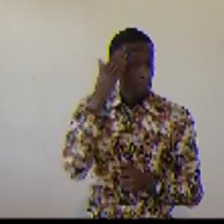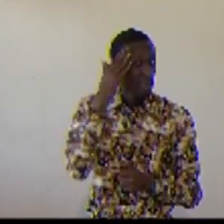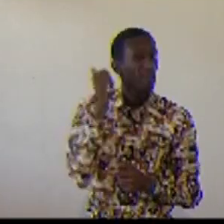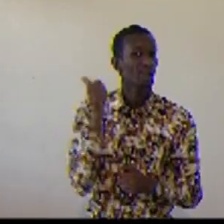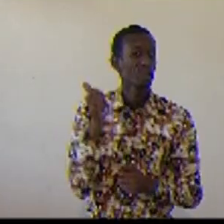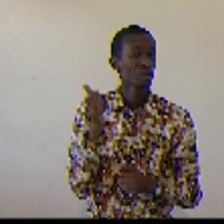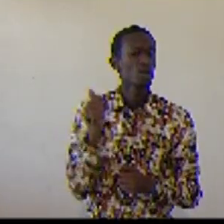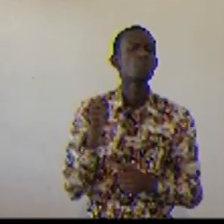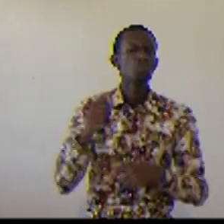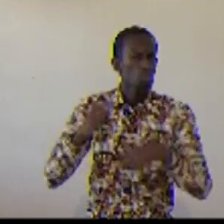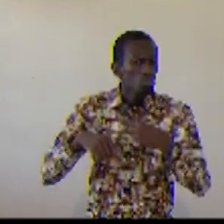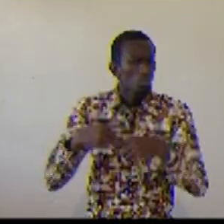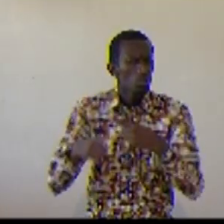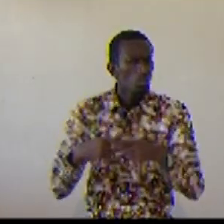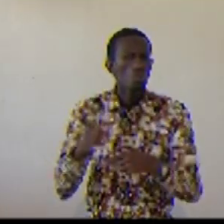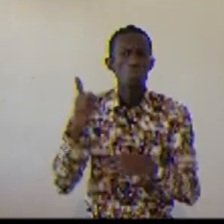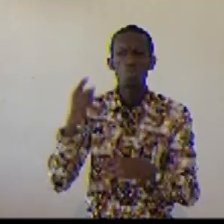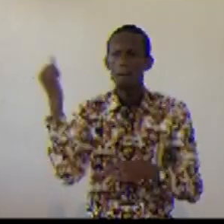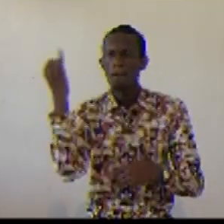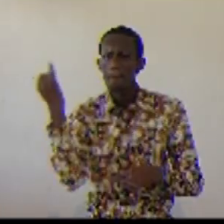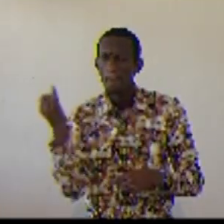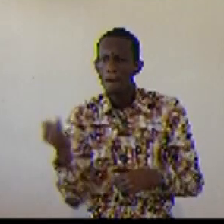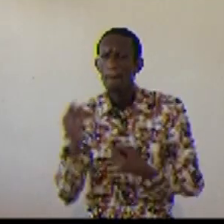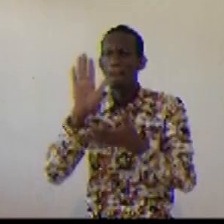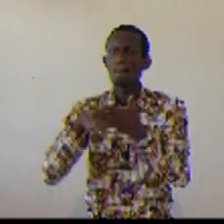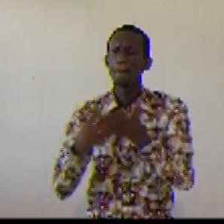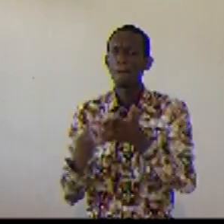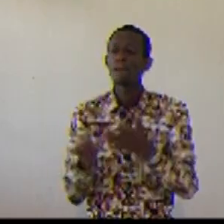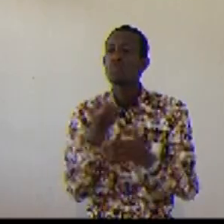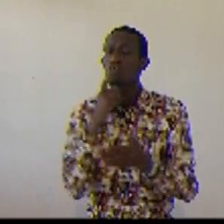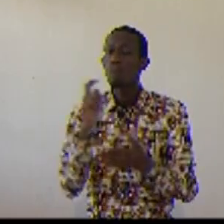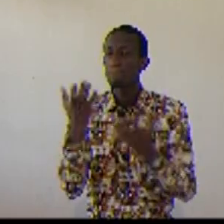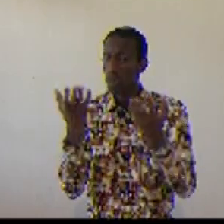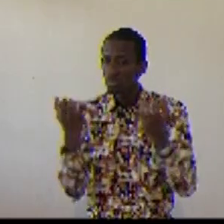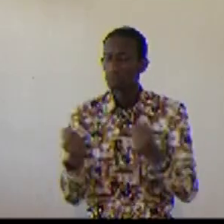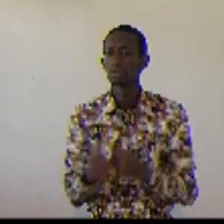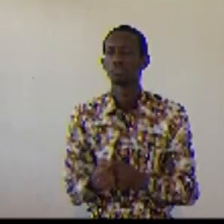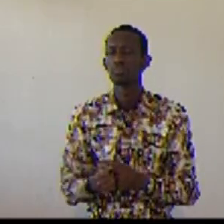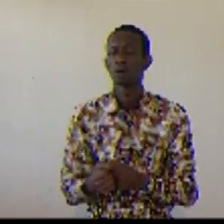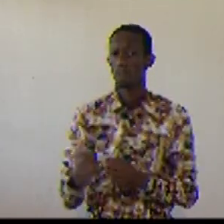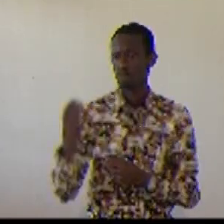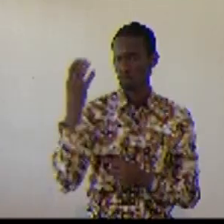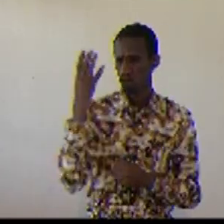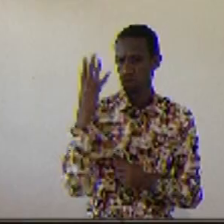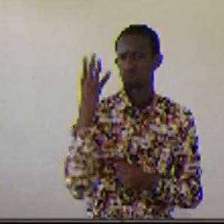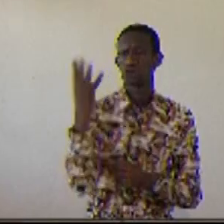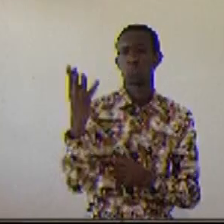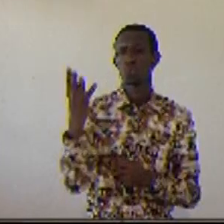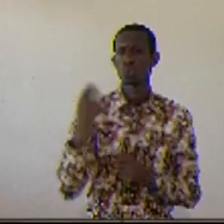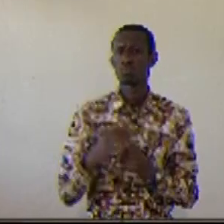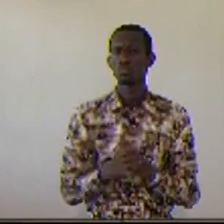graph, at least your graph covers 3/4. If this is the graph,